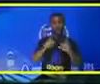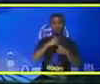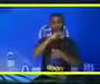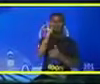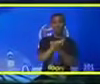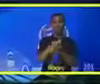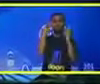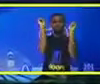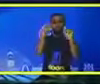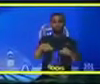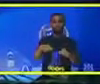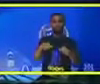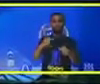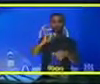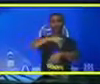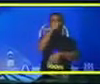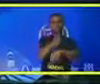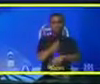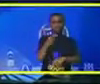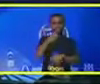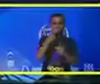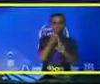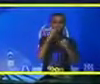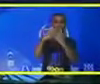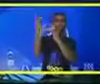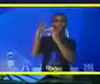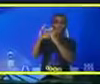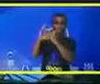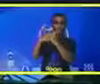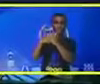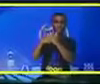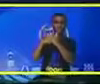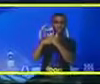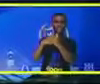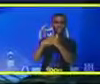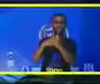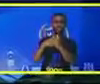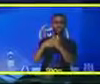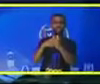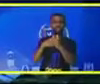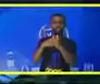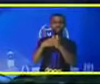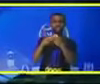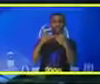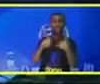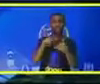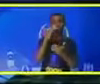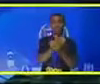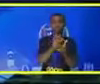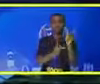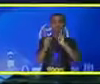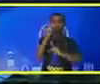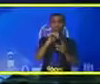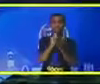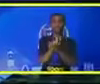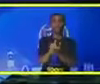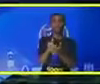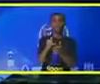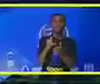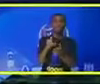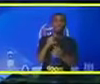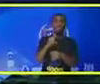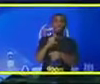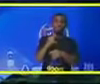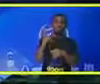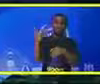talk nonsense and make a fool of yourself. But believe me, ladies and gentlemen, there are people who have a mandate from God to speak